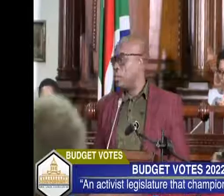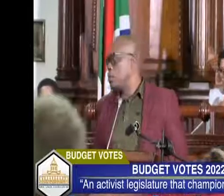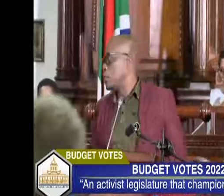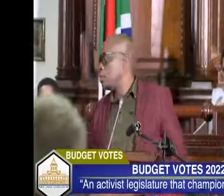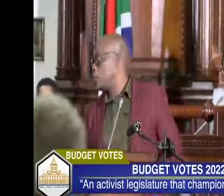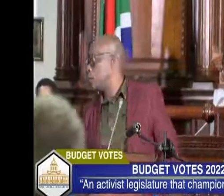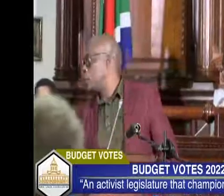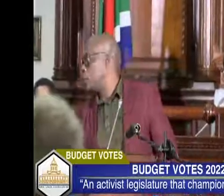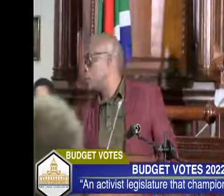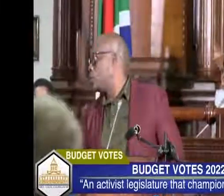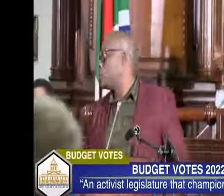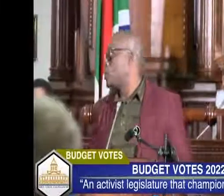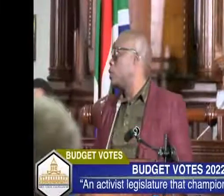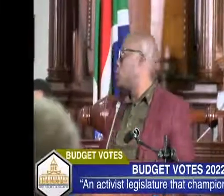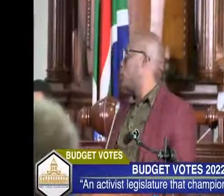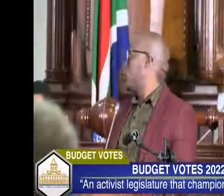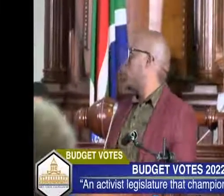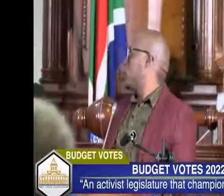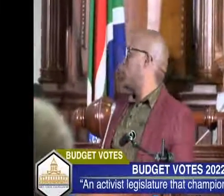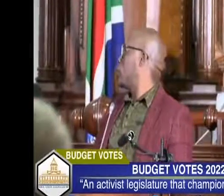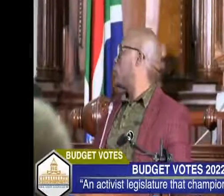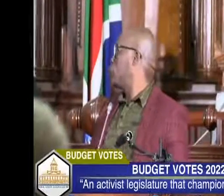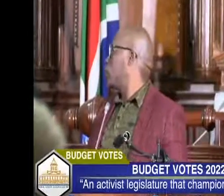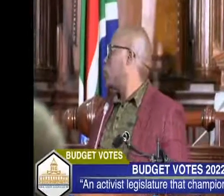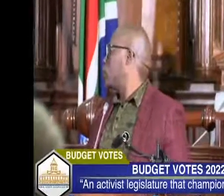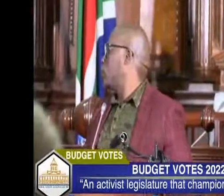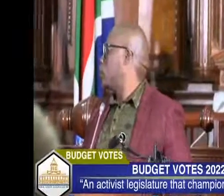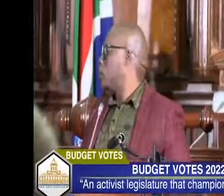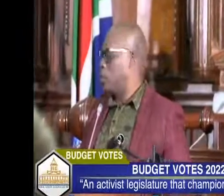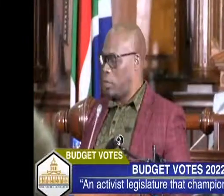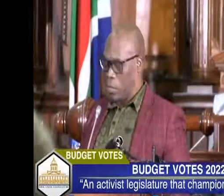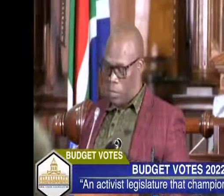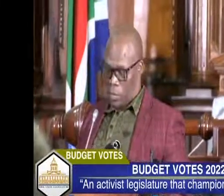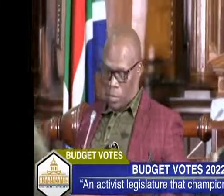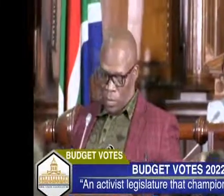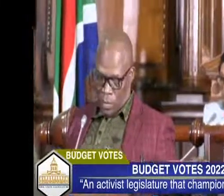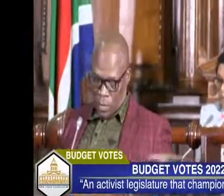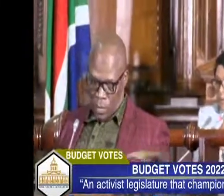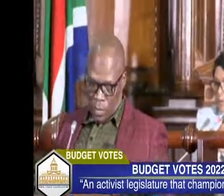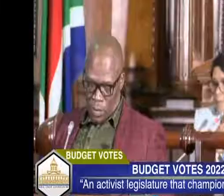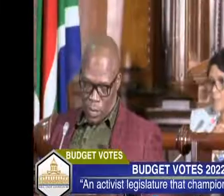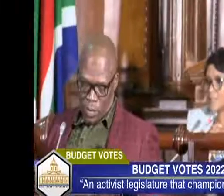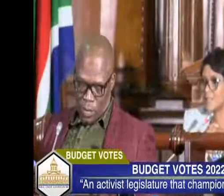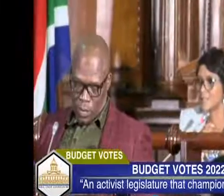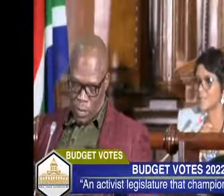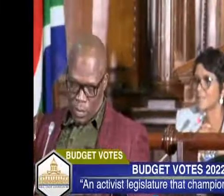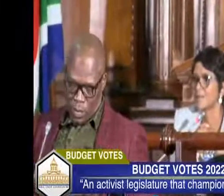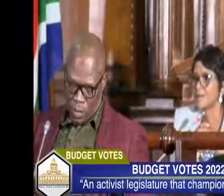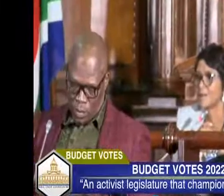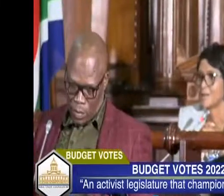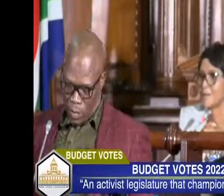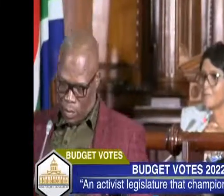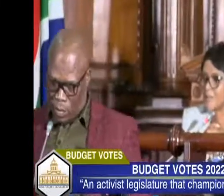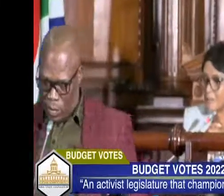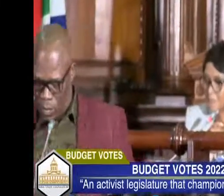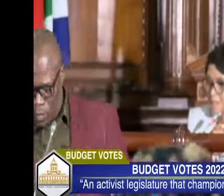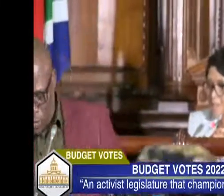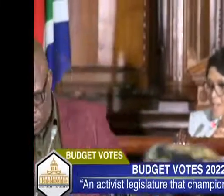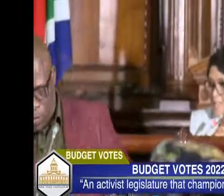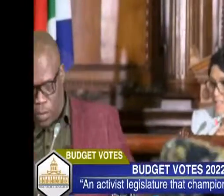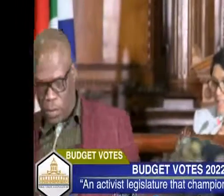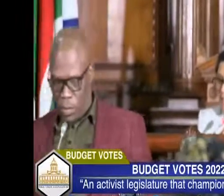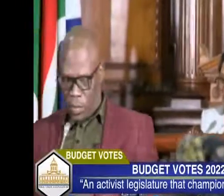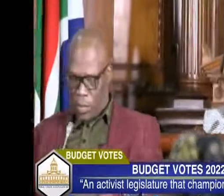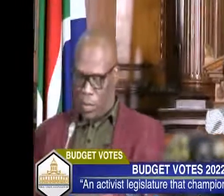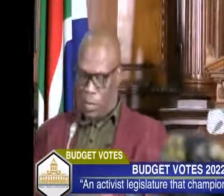I'm sure that is not difficult to stop. Please refrain